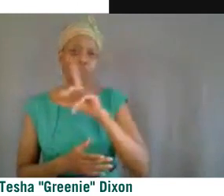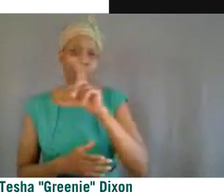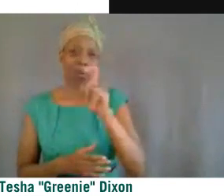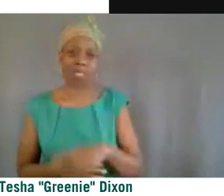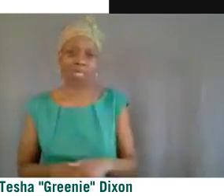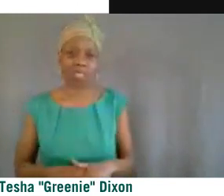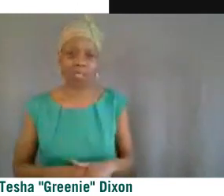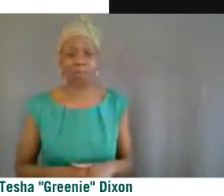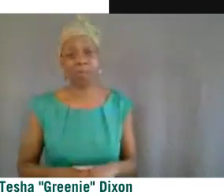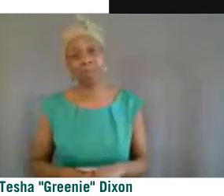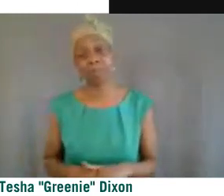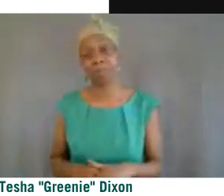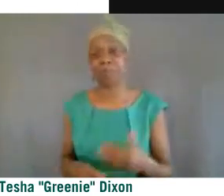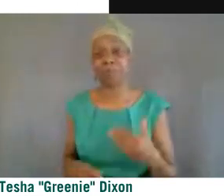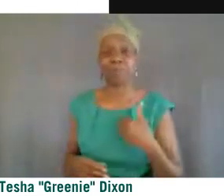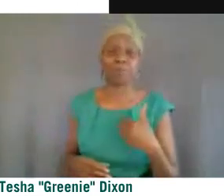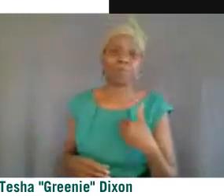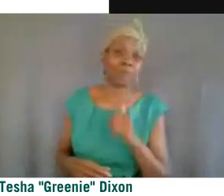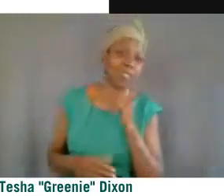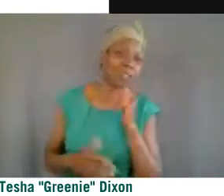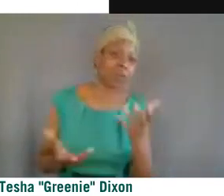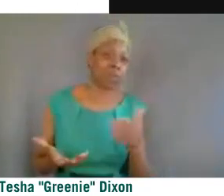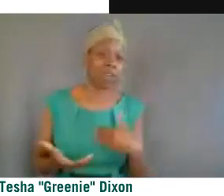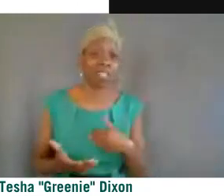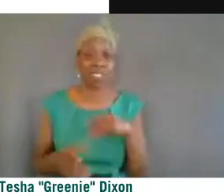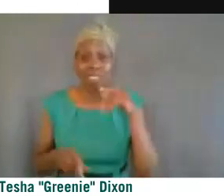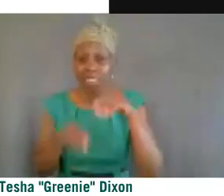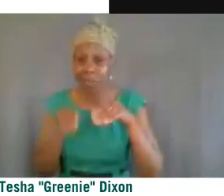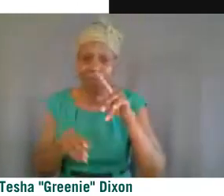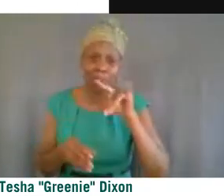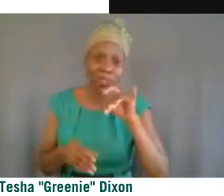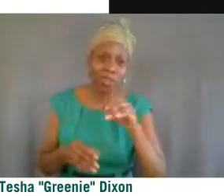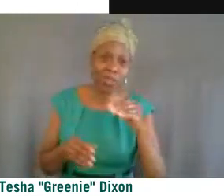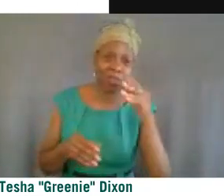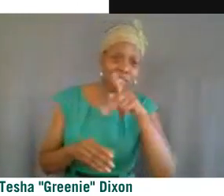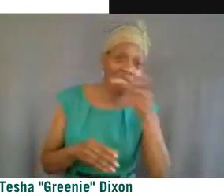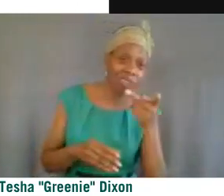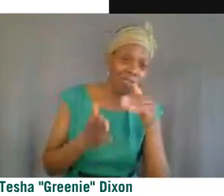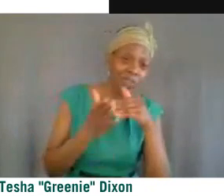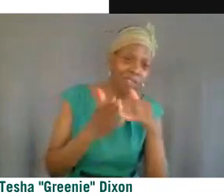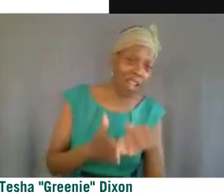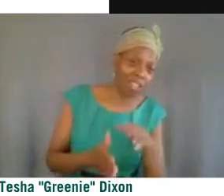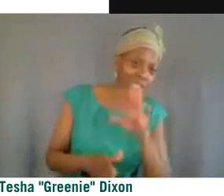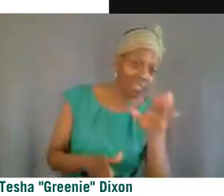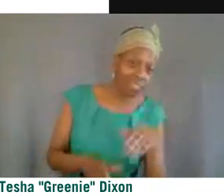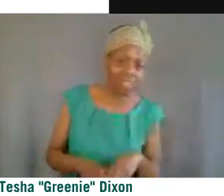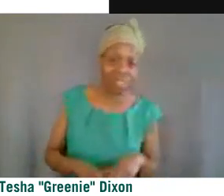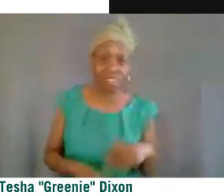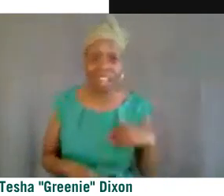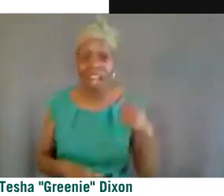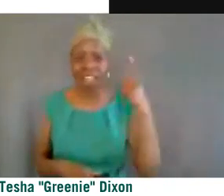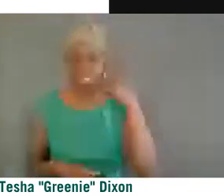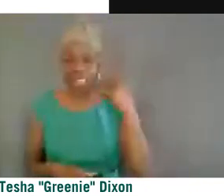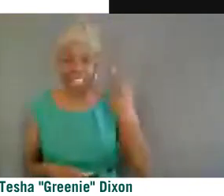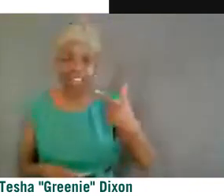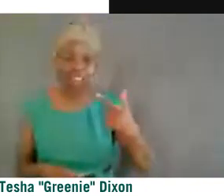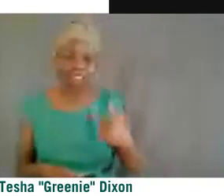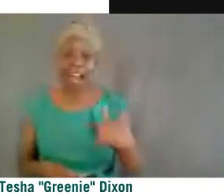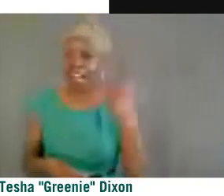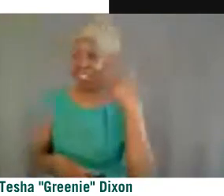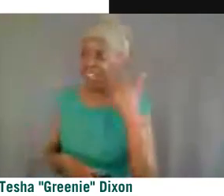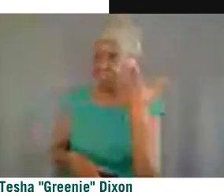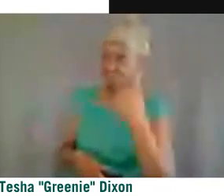Oh, I don't want to step on your toes, Dr. Glader and Dr. Norris. I think of the three of us, you play the most video